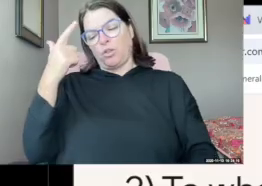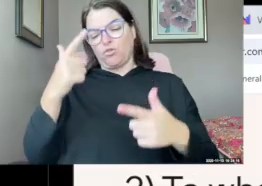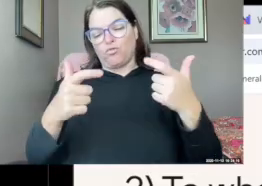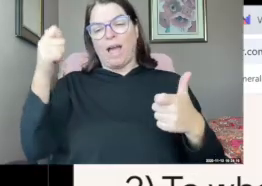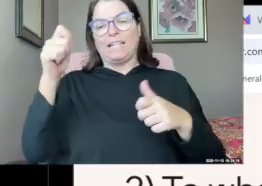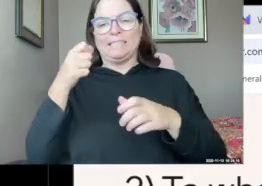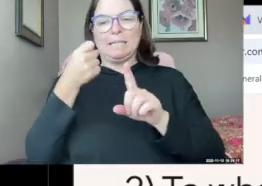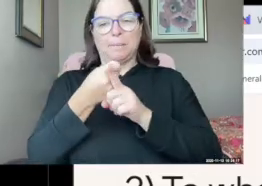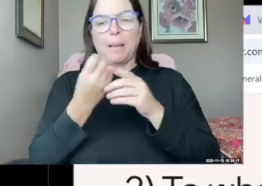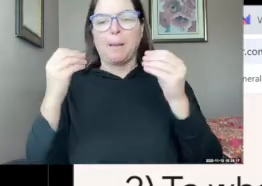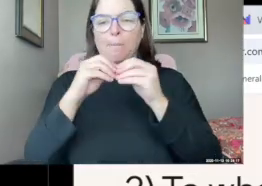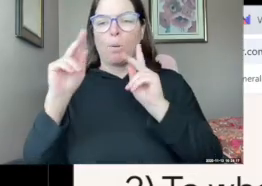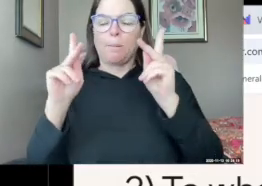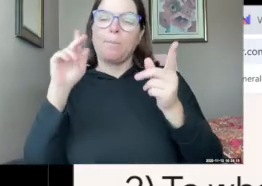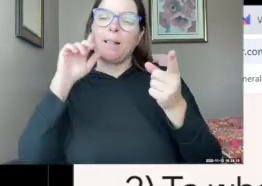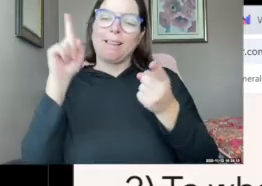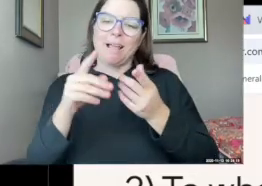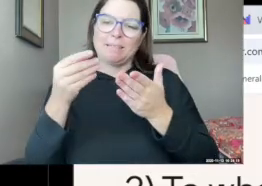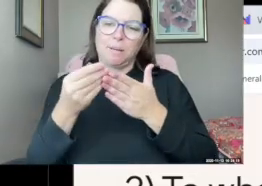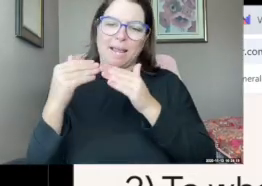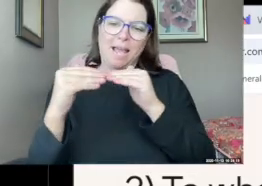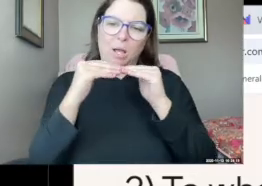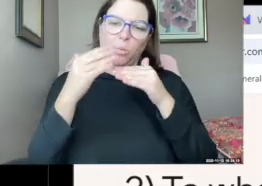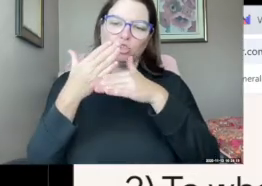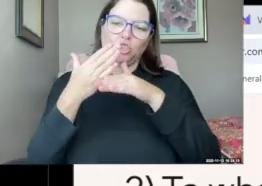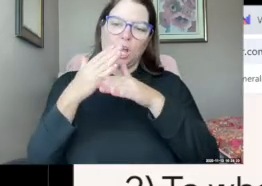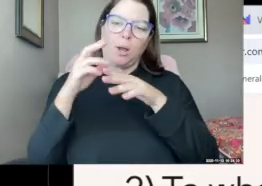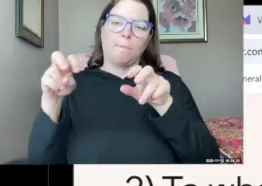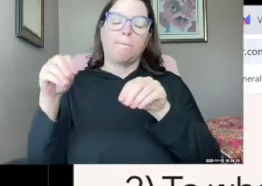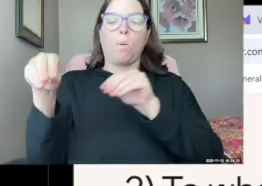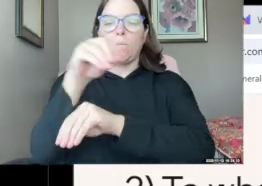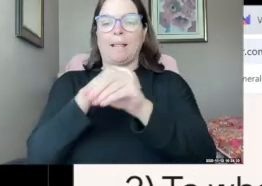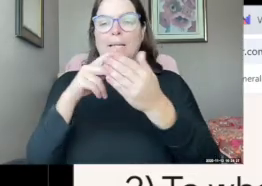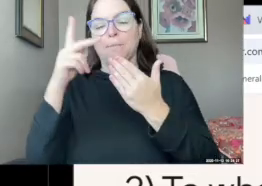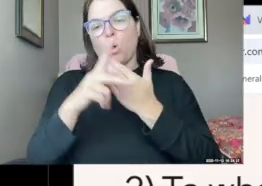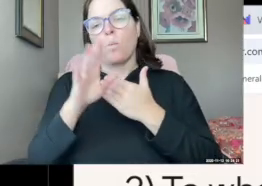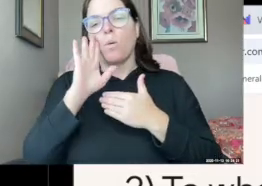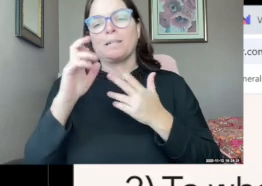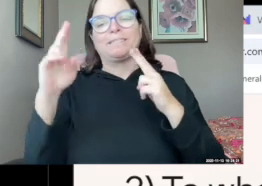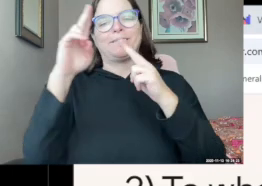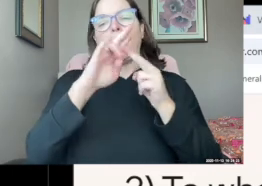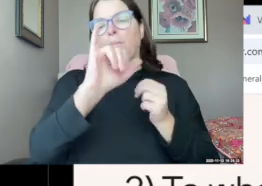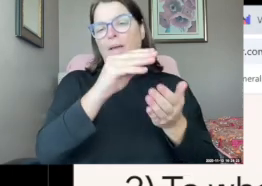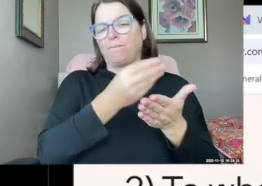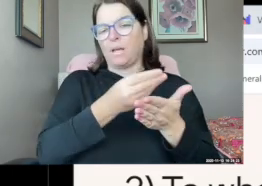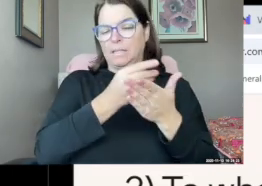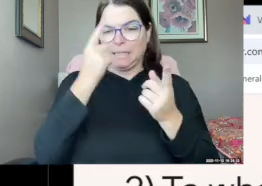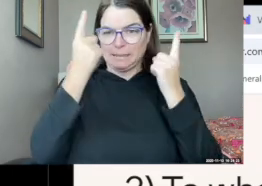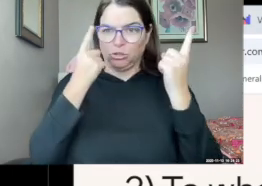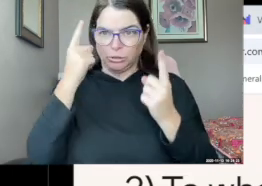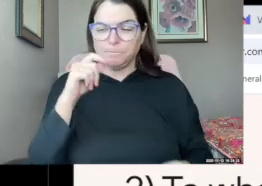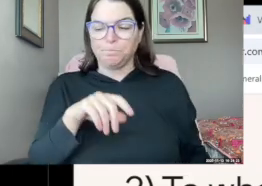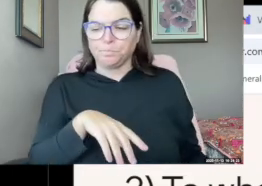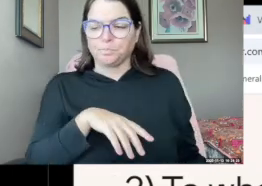can have the greatest impact on more people for less money, equitable shared mobility programs should be at the top of that